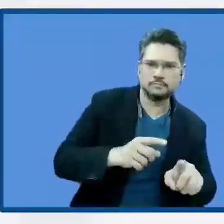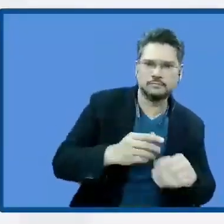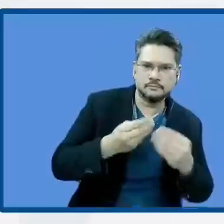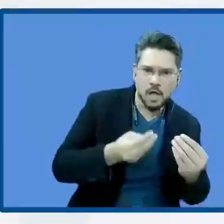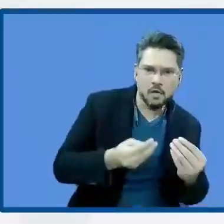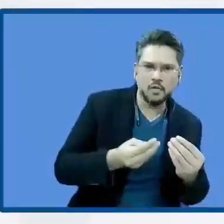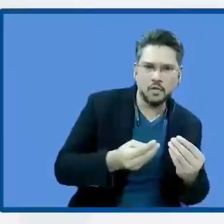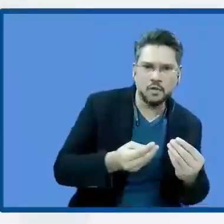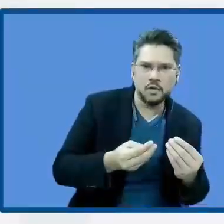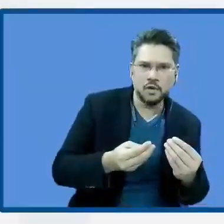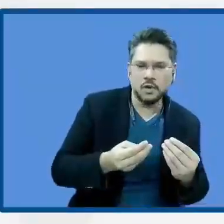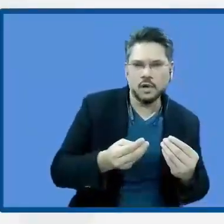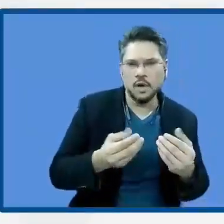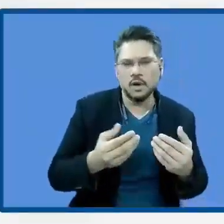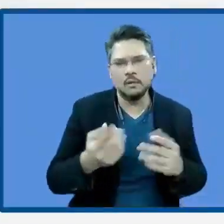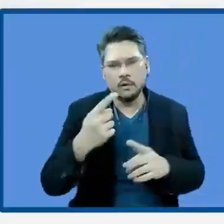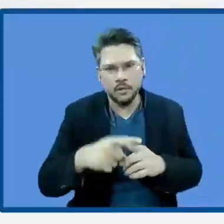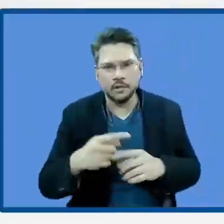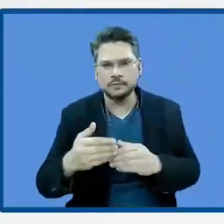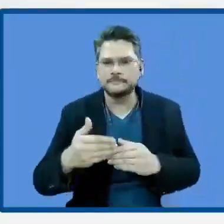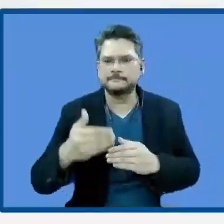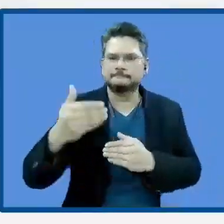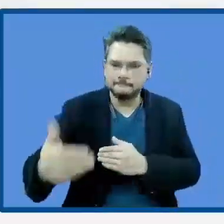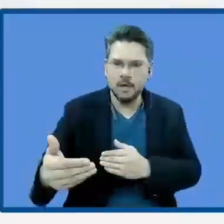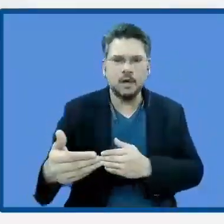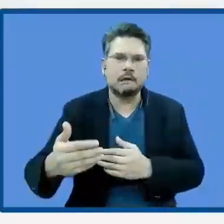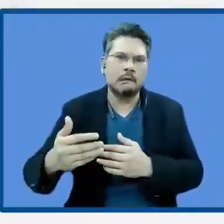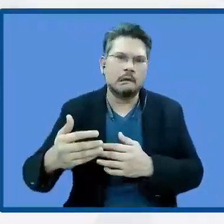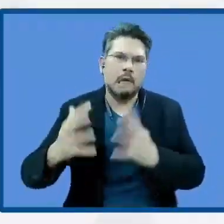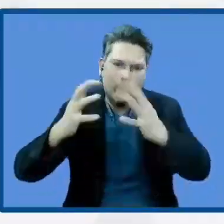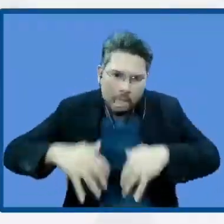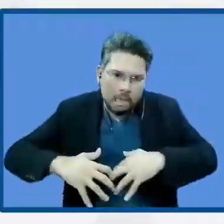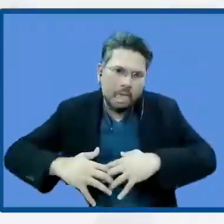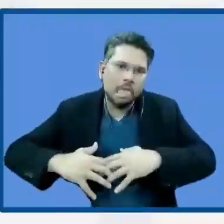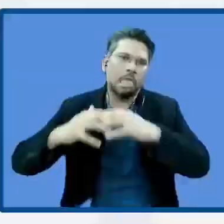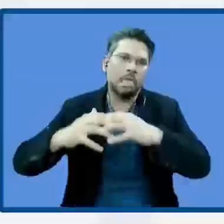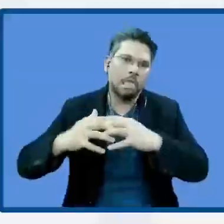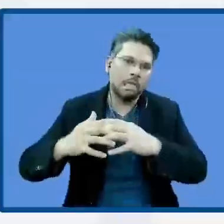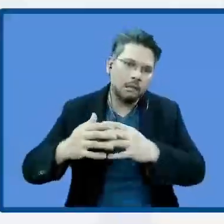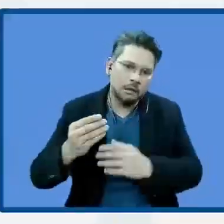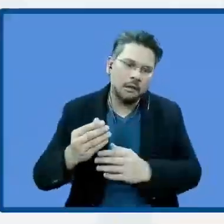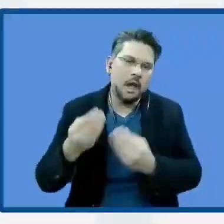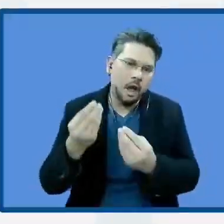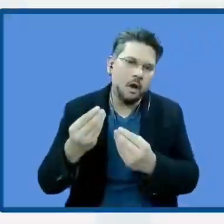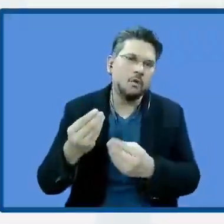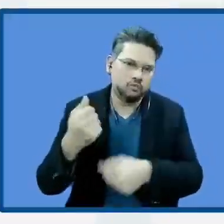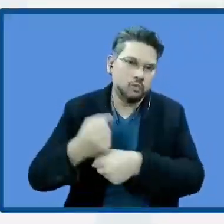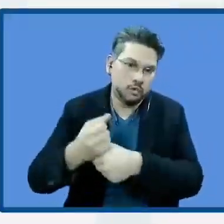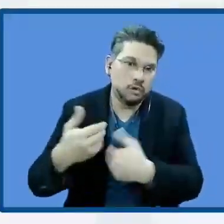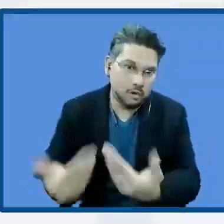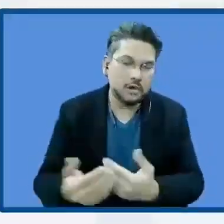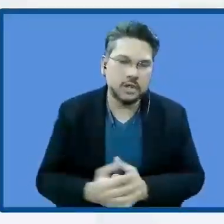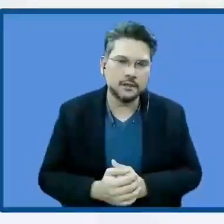and post-impact recovery. And on the other side, it's what we call prospective